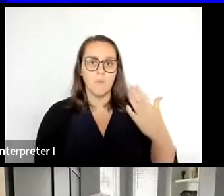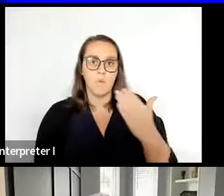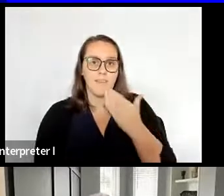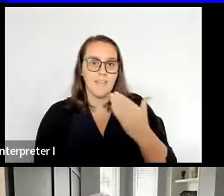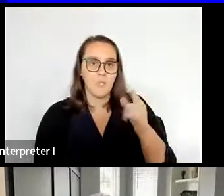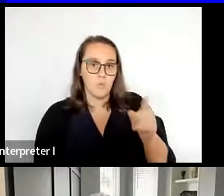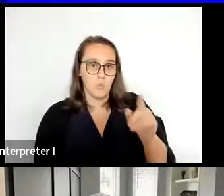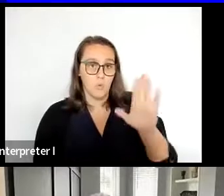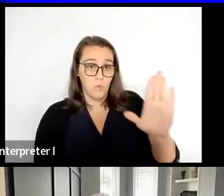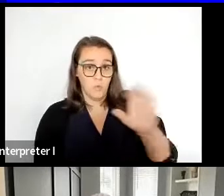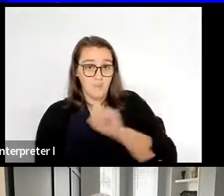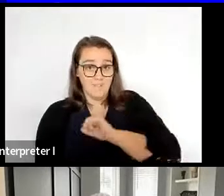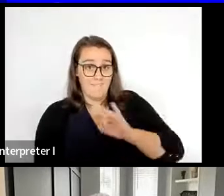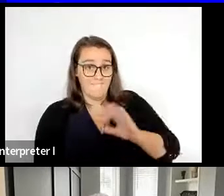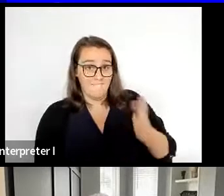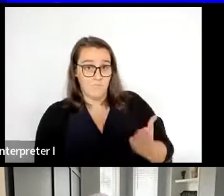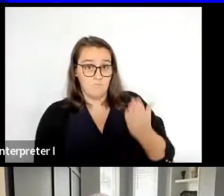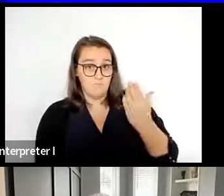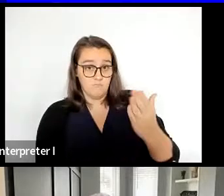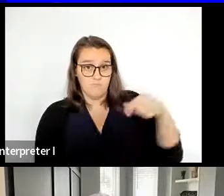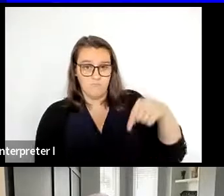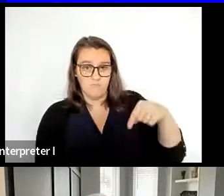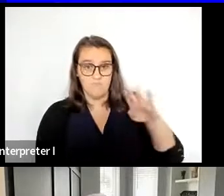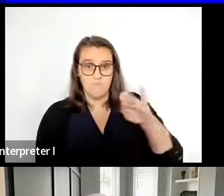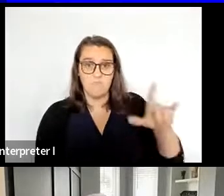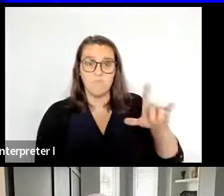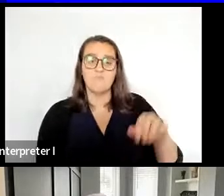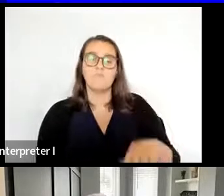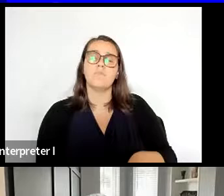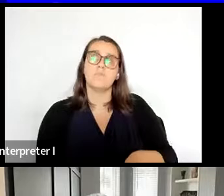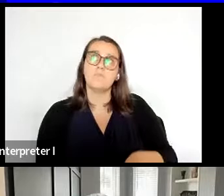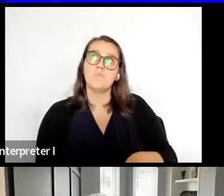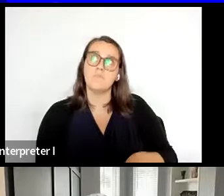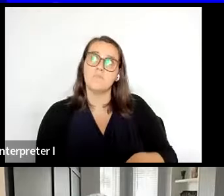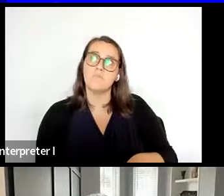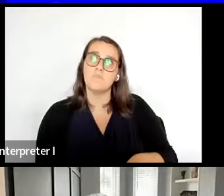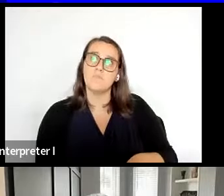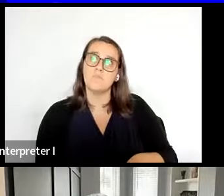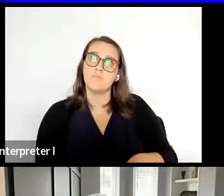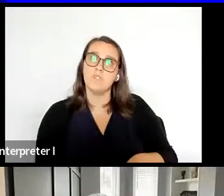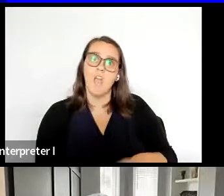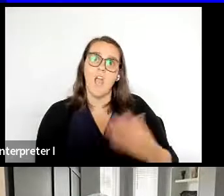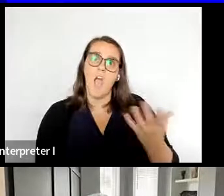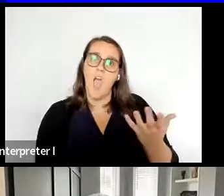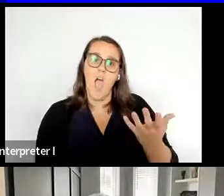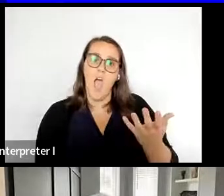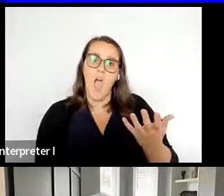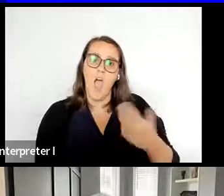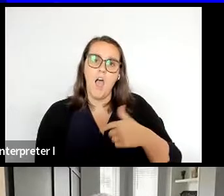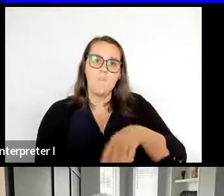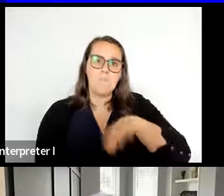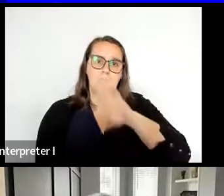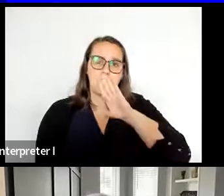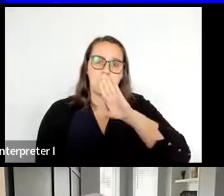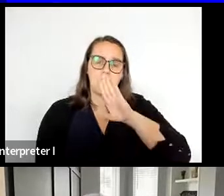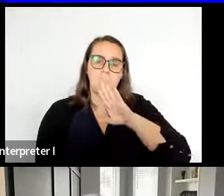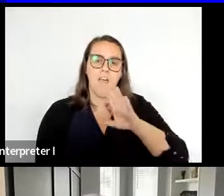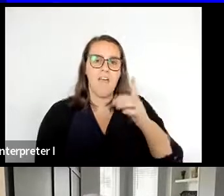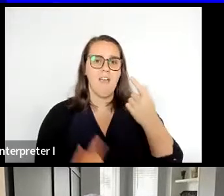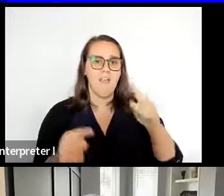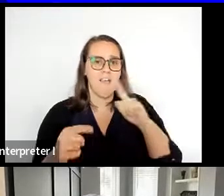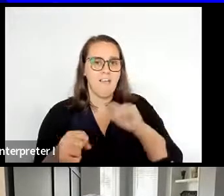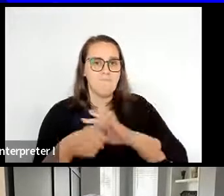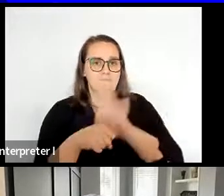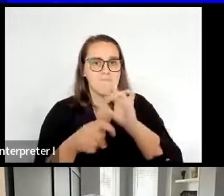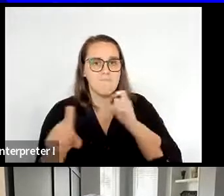and your staff for moving this bill forward. I think we were really shocked and frustrated a couple of years ago during the pandemic